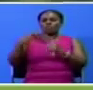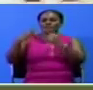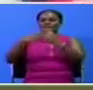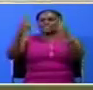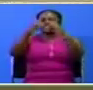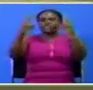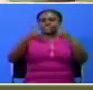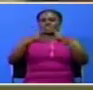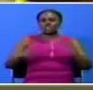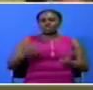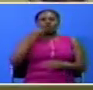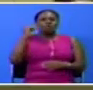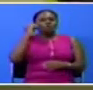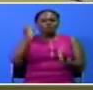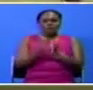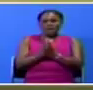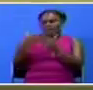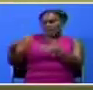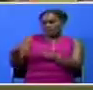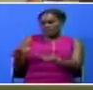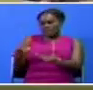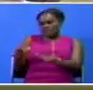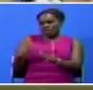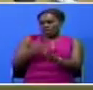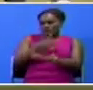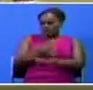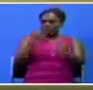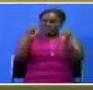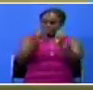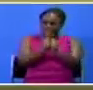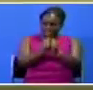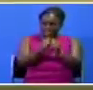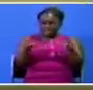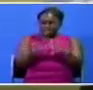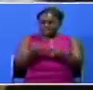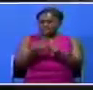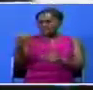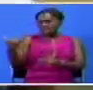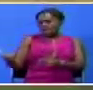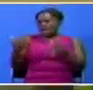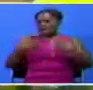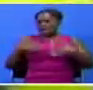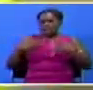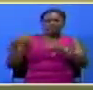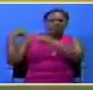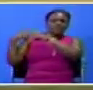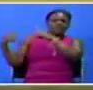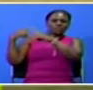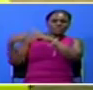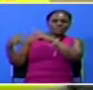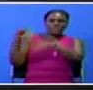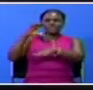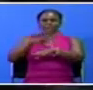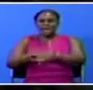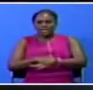both home and away. We might end up playing more than 10 games. So we are also exposing the young players to high-level